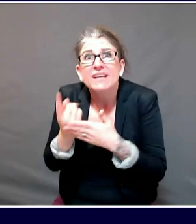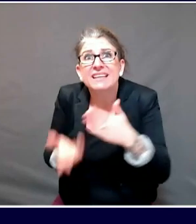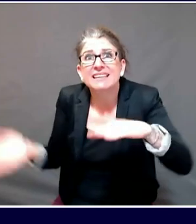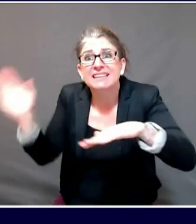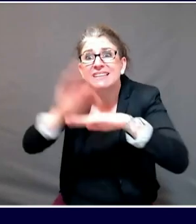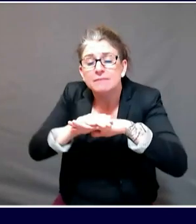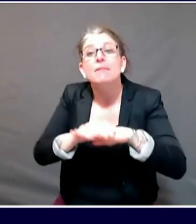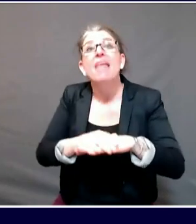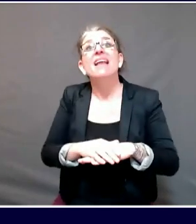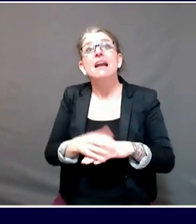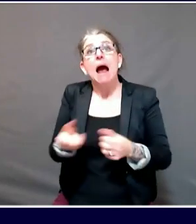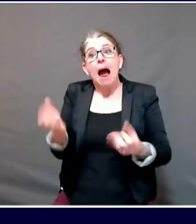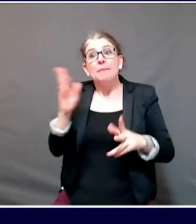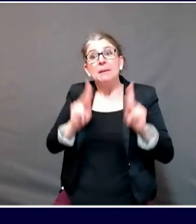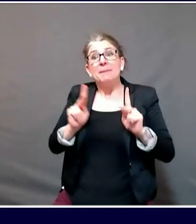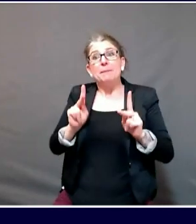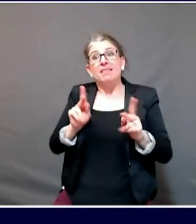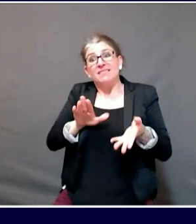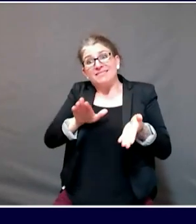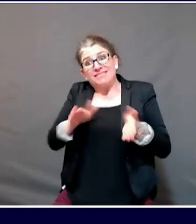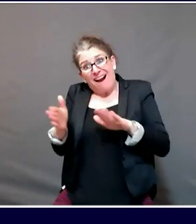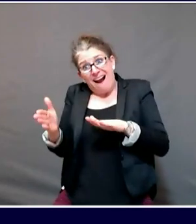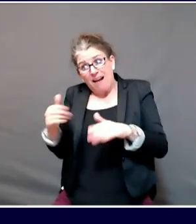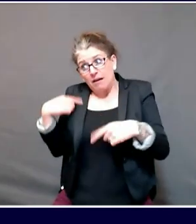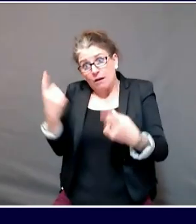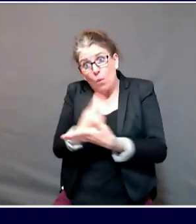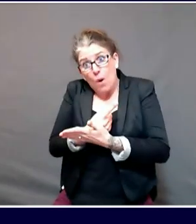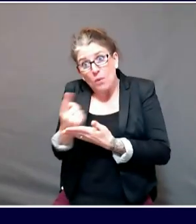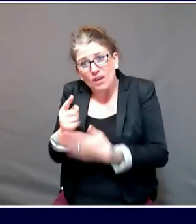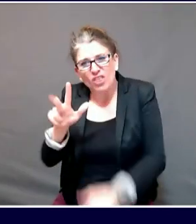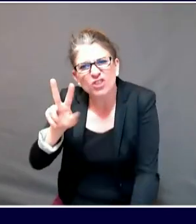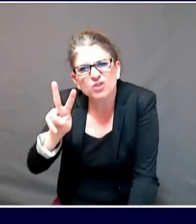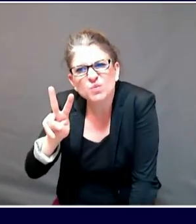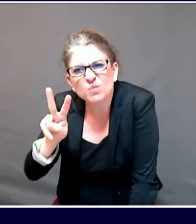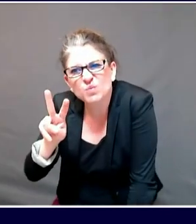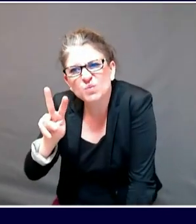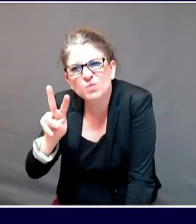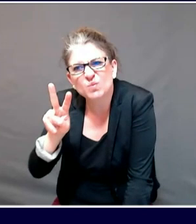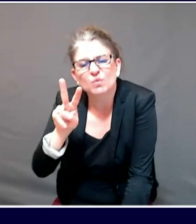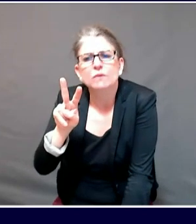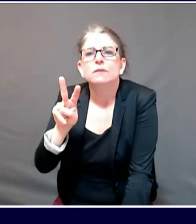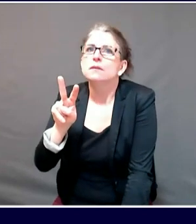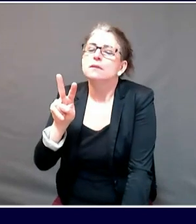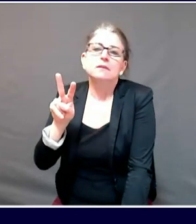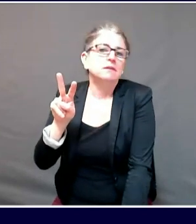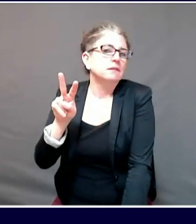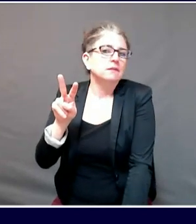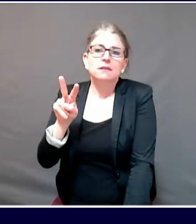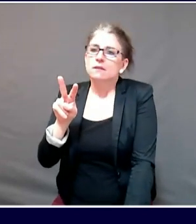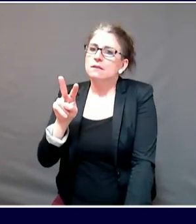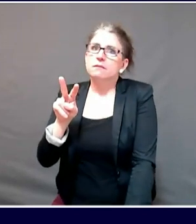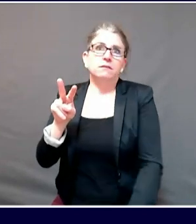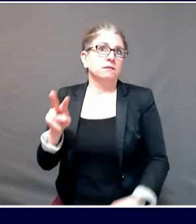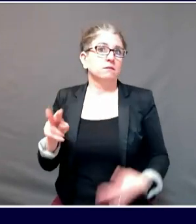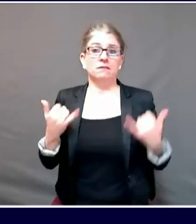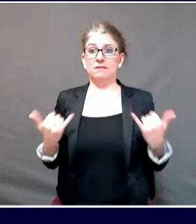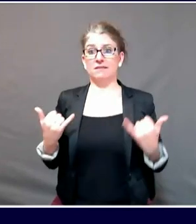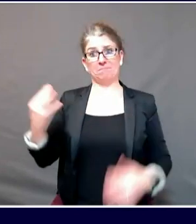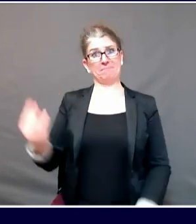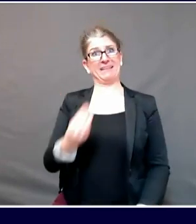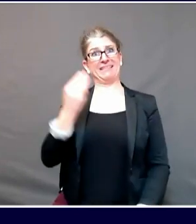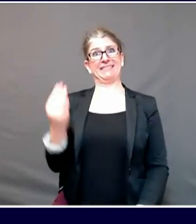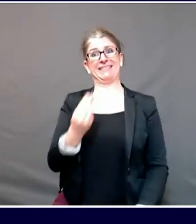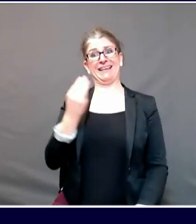I'd like to take a moment to turn to some of the outbreaks that Maine CDC has opened just since the last time I spoke with